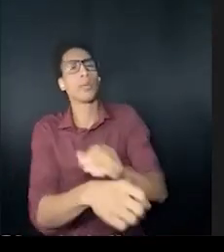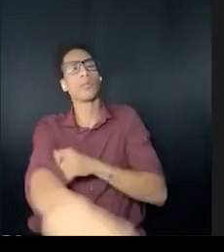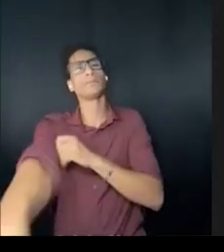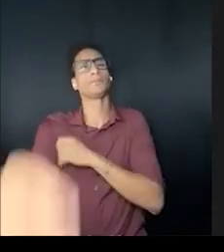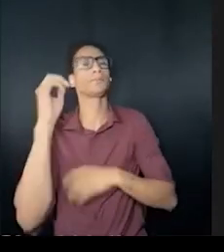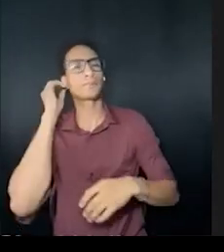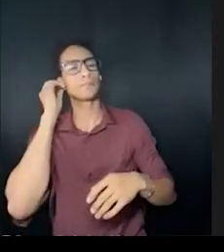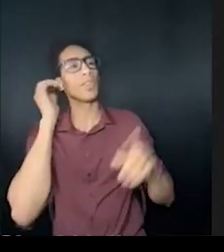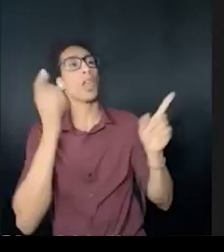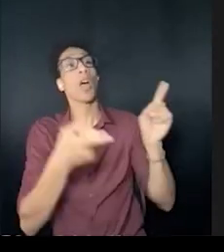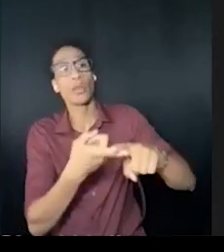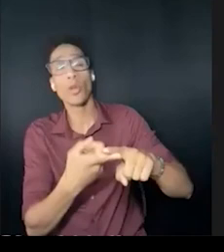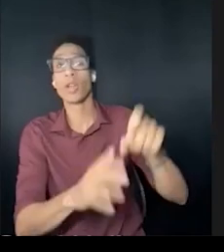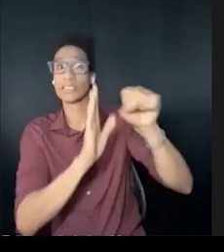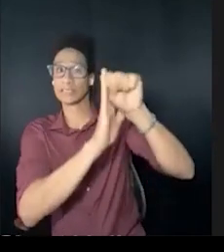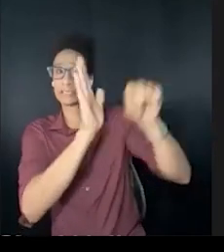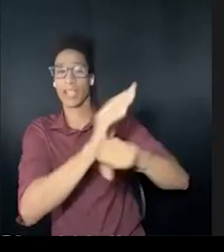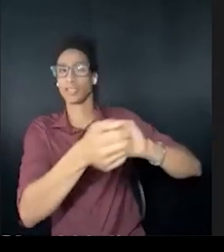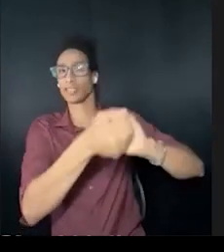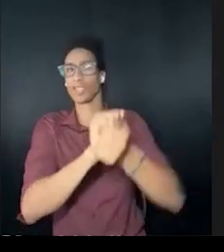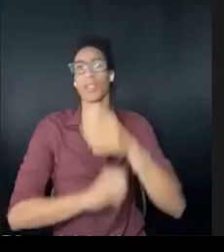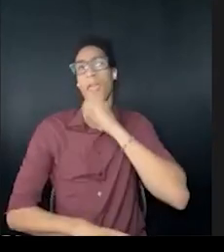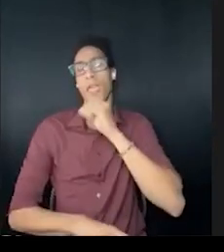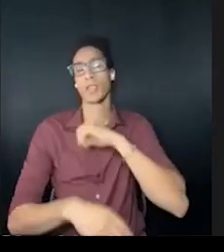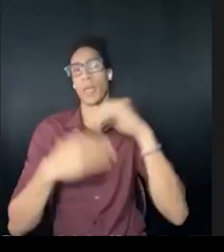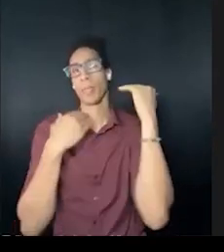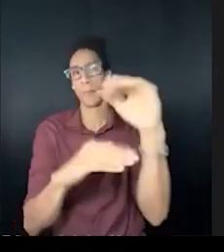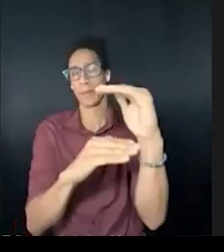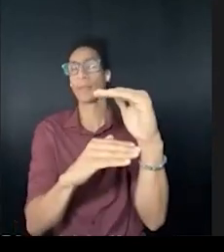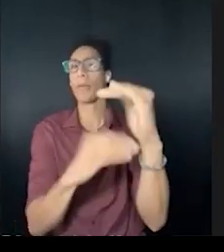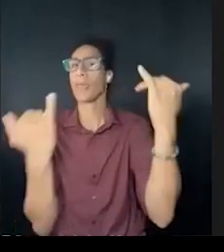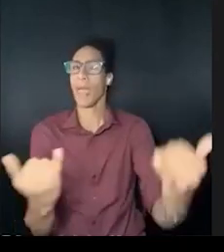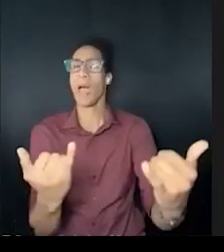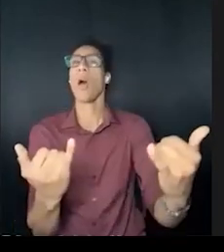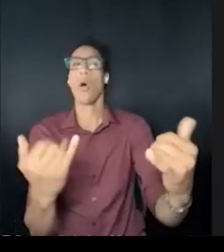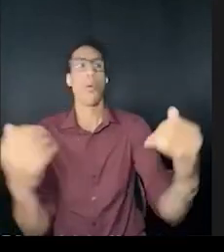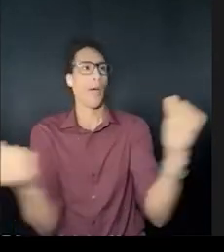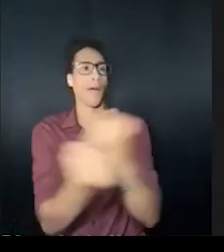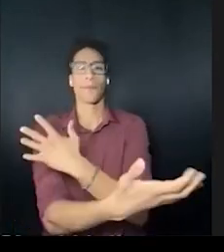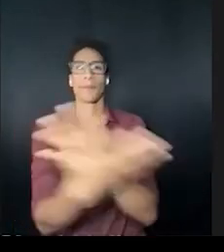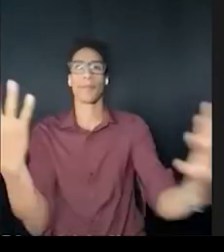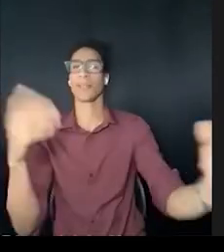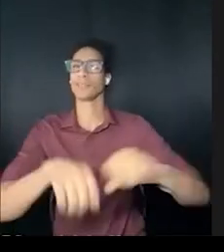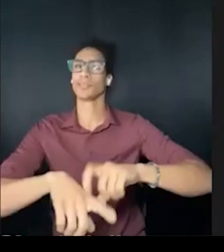where that now put everything in a different perspective, you mm-hmm. know.